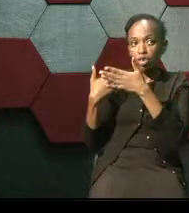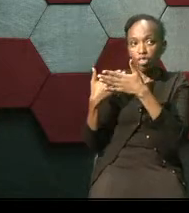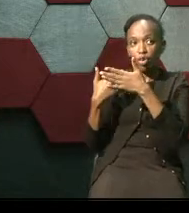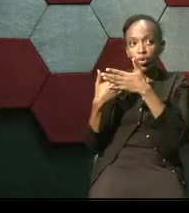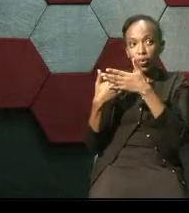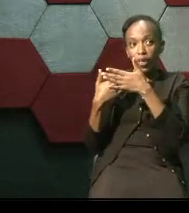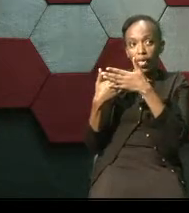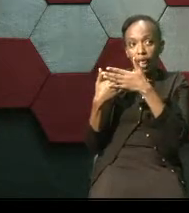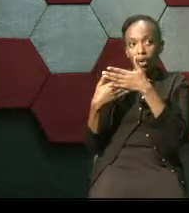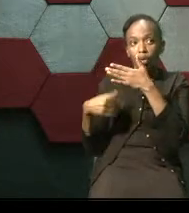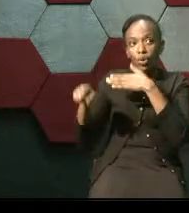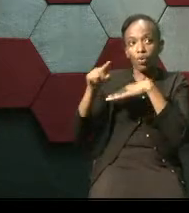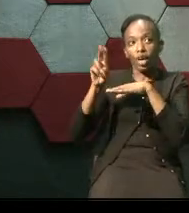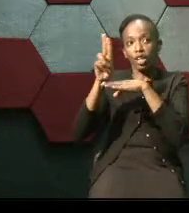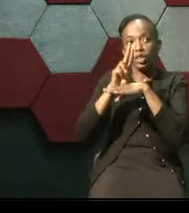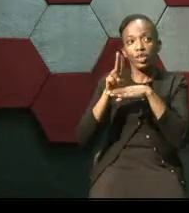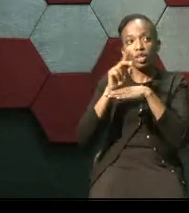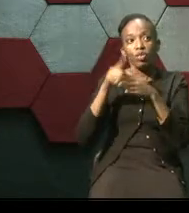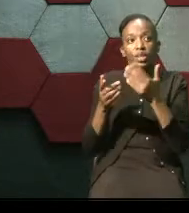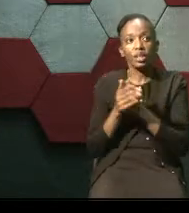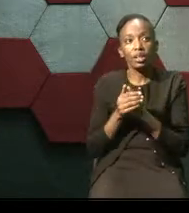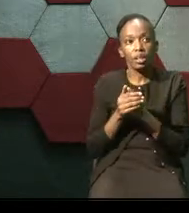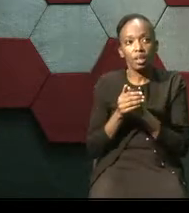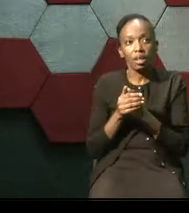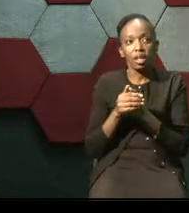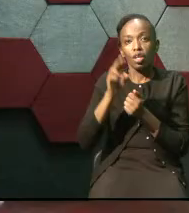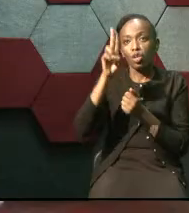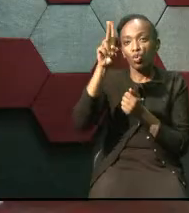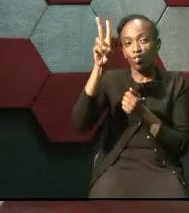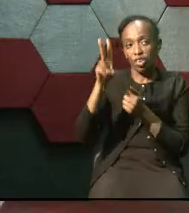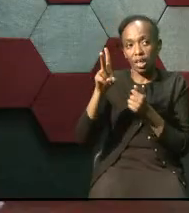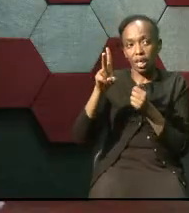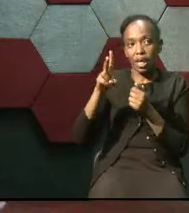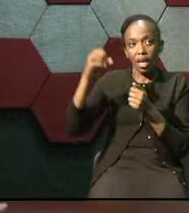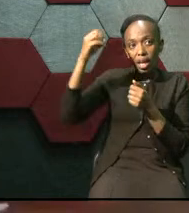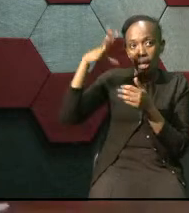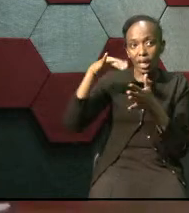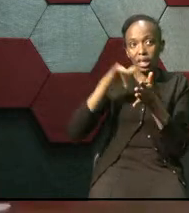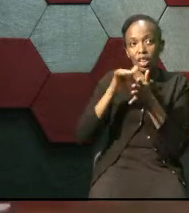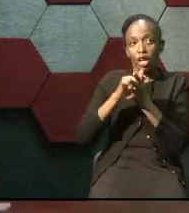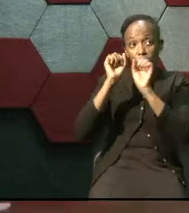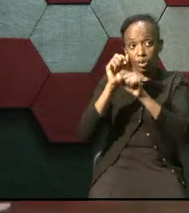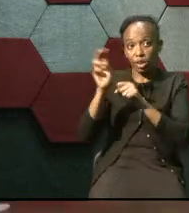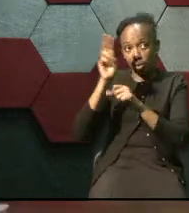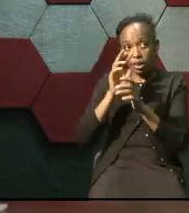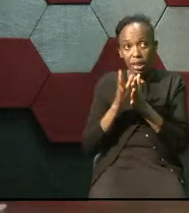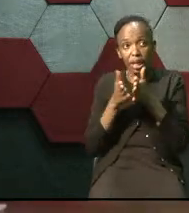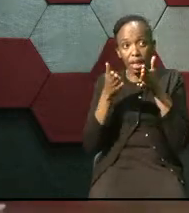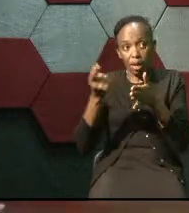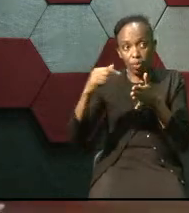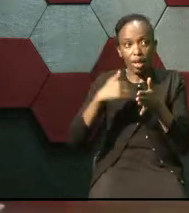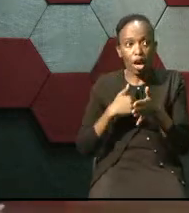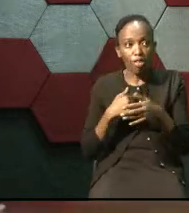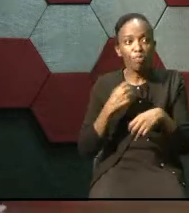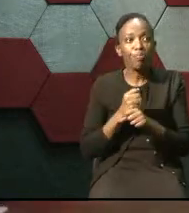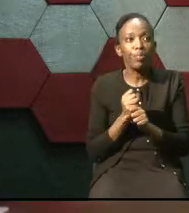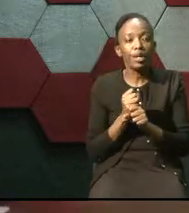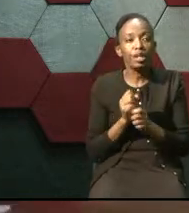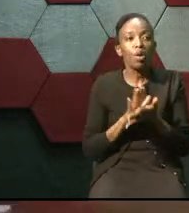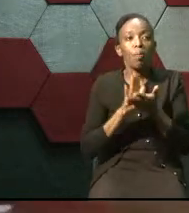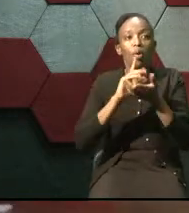Covix breathalyzer we were using a UVA light. As you can see, we were using a UVA light. So we have made